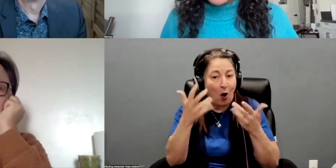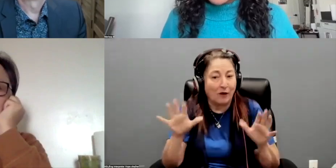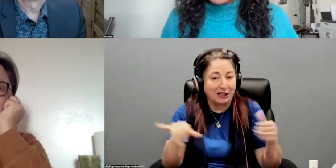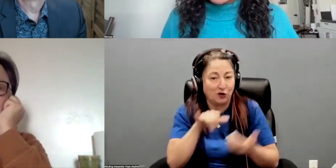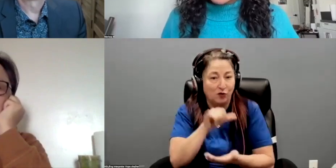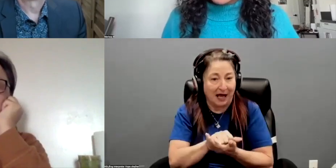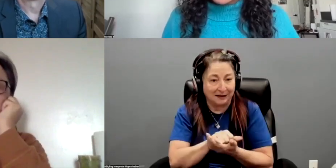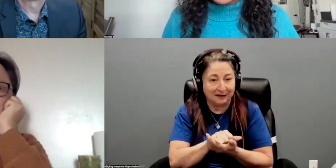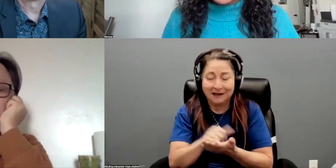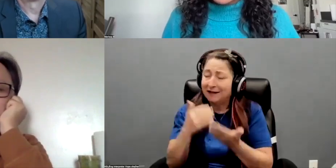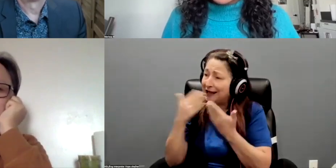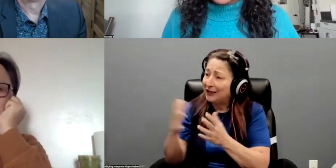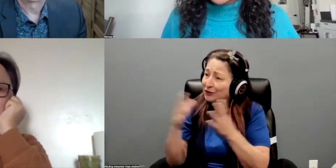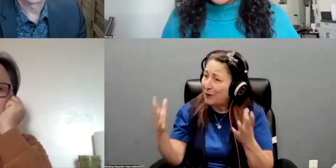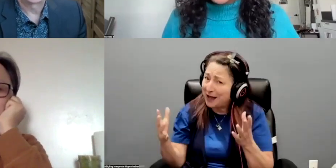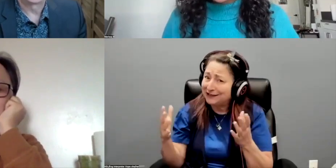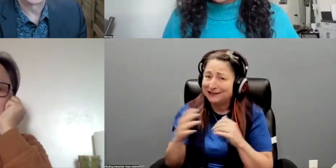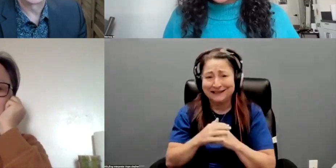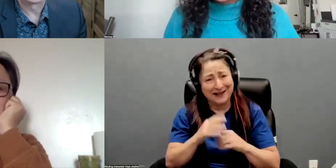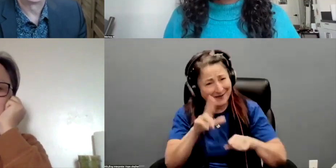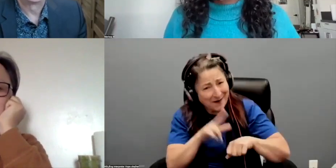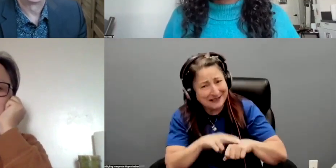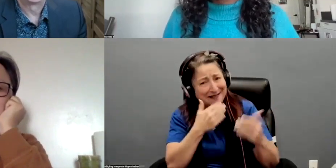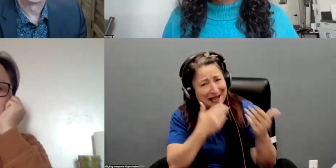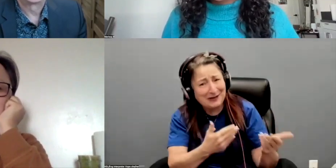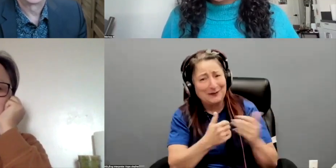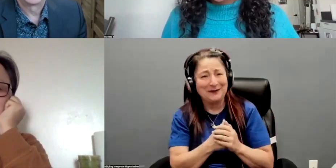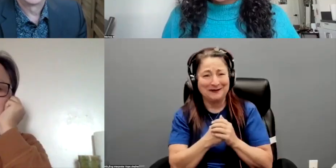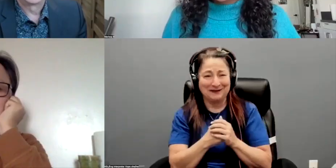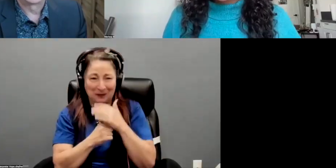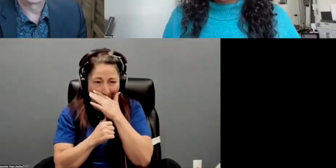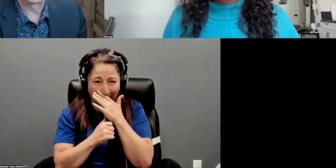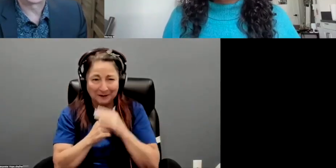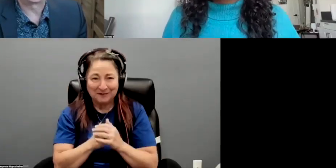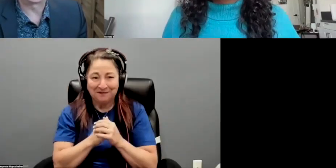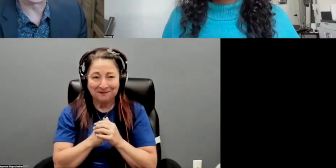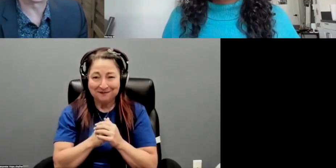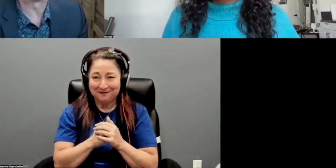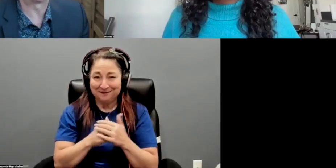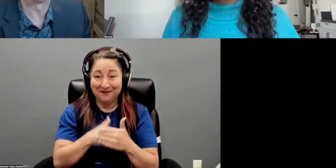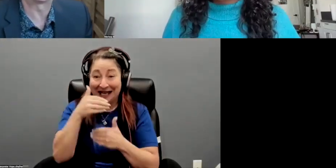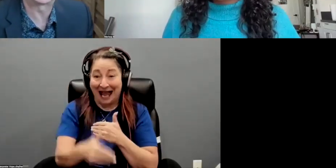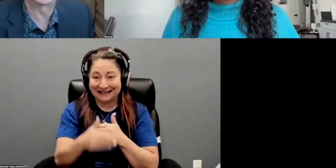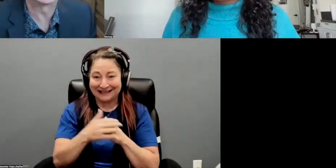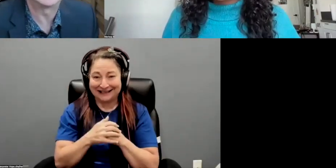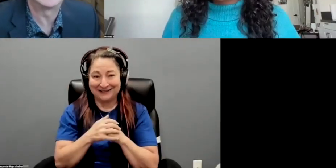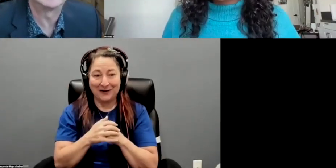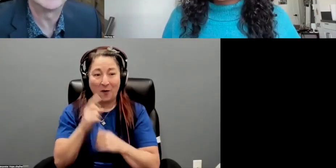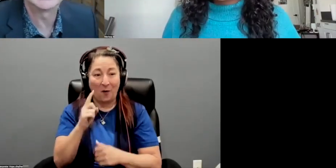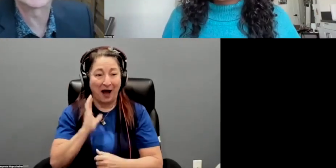Thank you so much. Of Thank you, course, thank Linda. you. We have one of